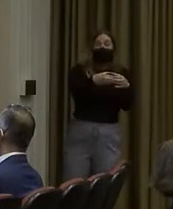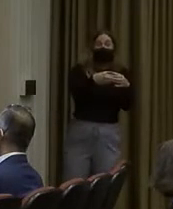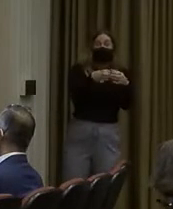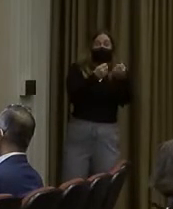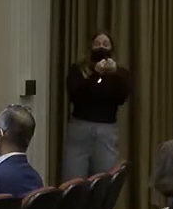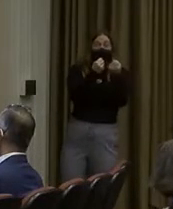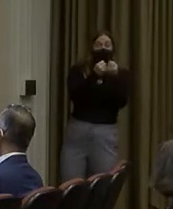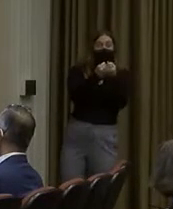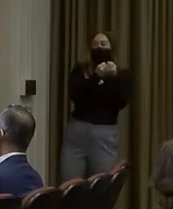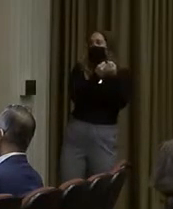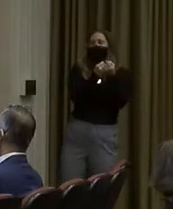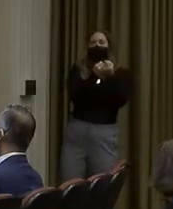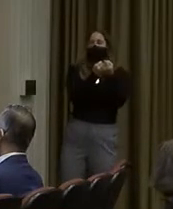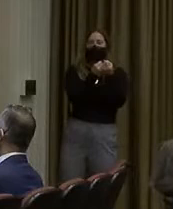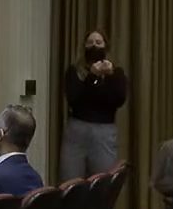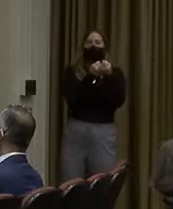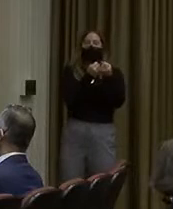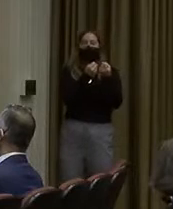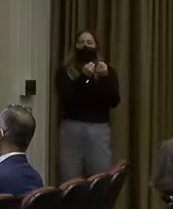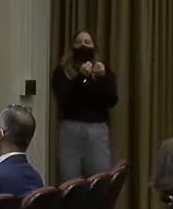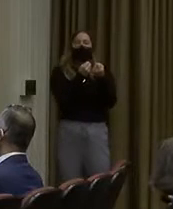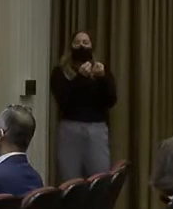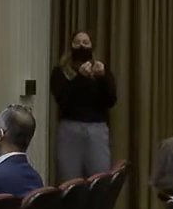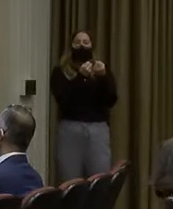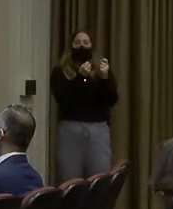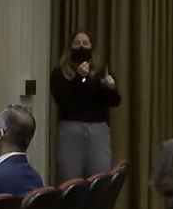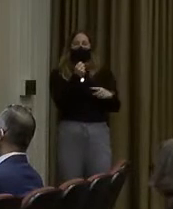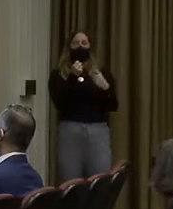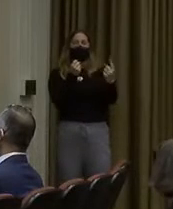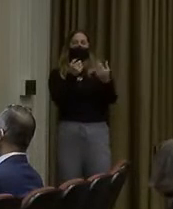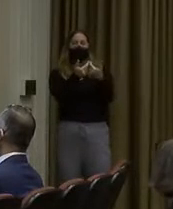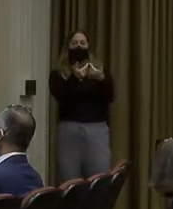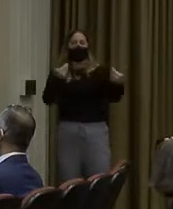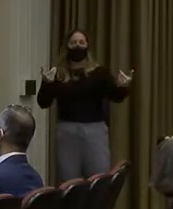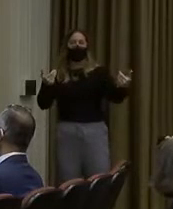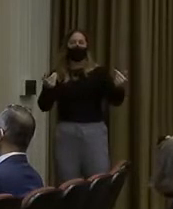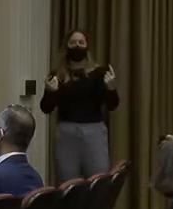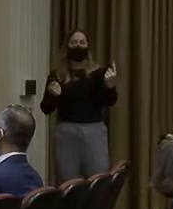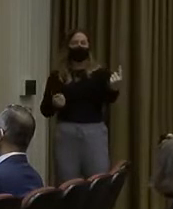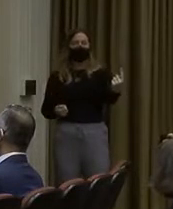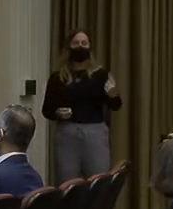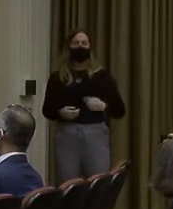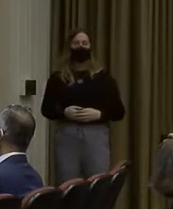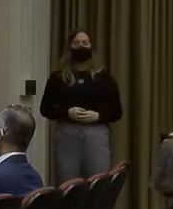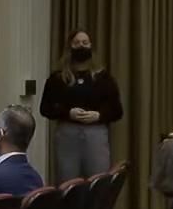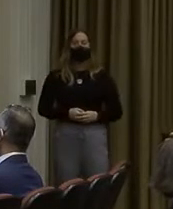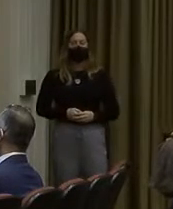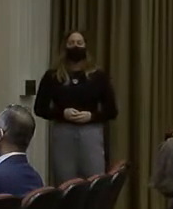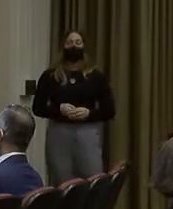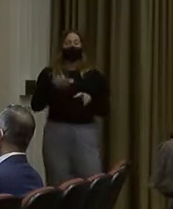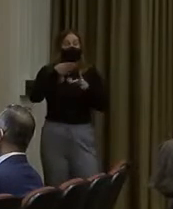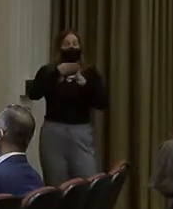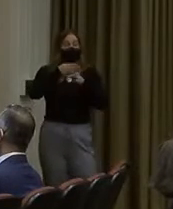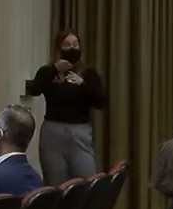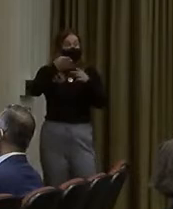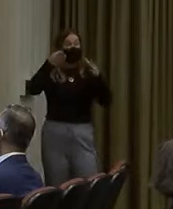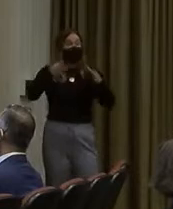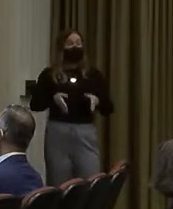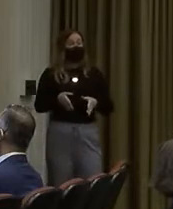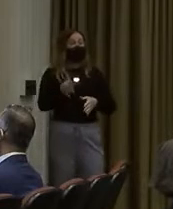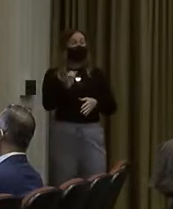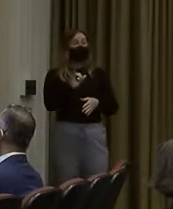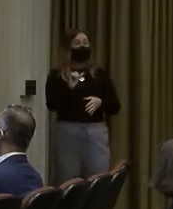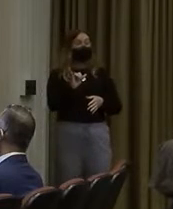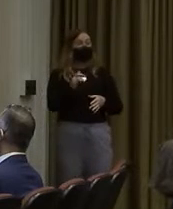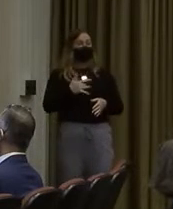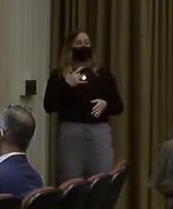They are allowed to remain separated and segregated. And as professionals too, I think it keeps us